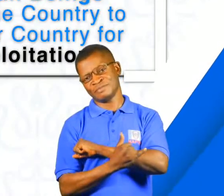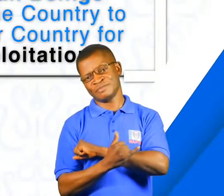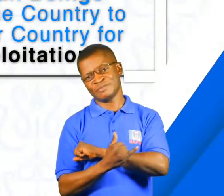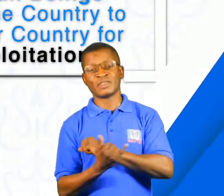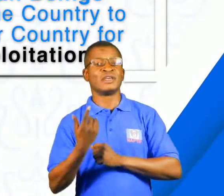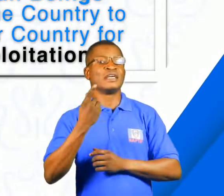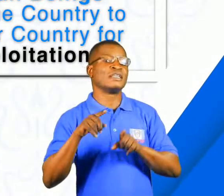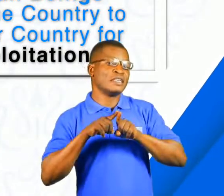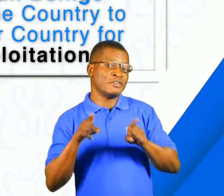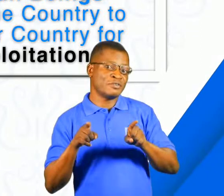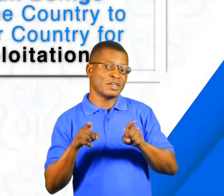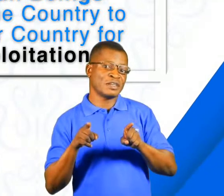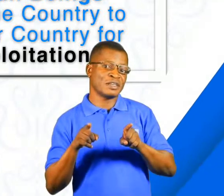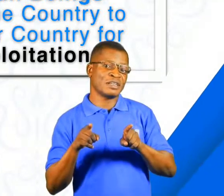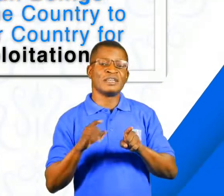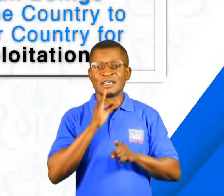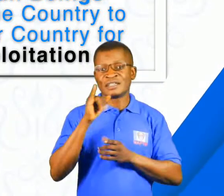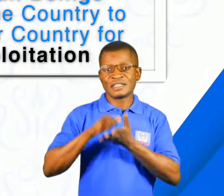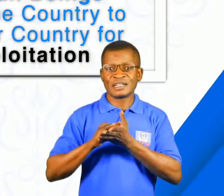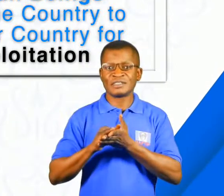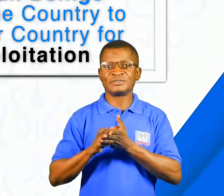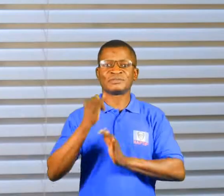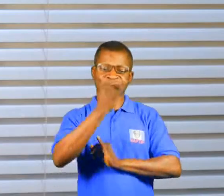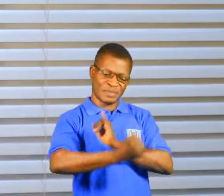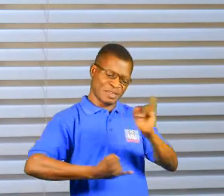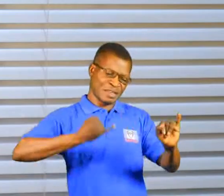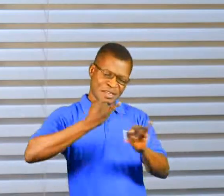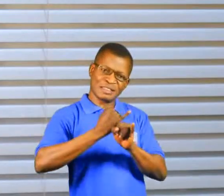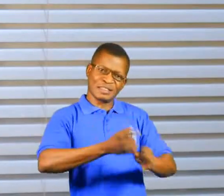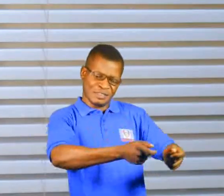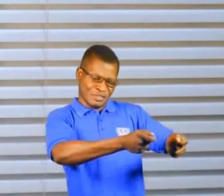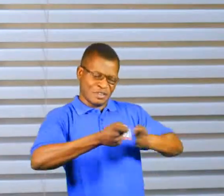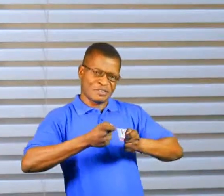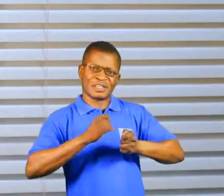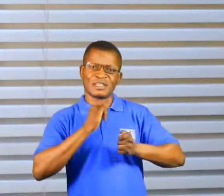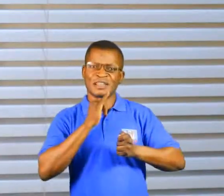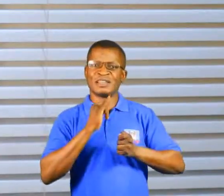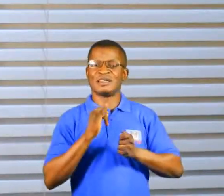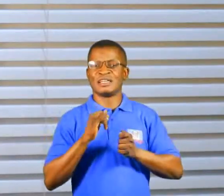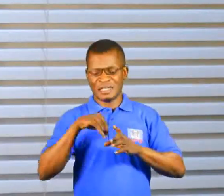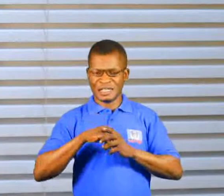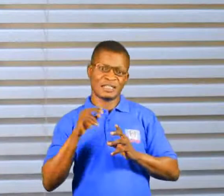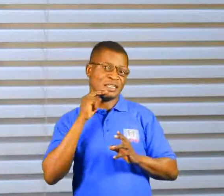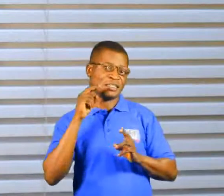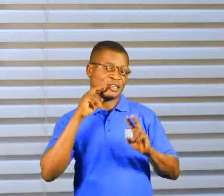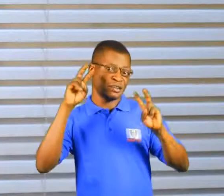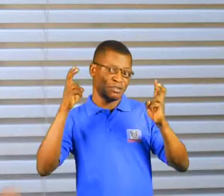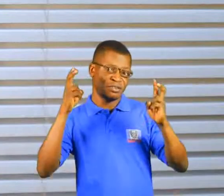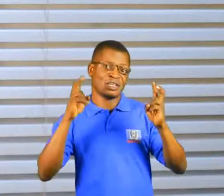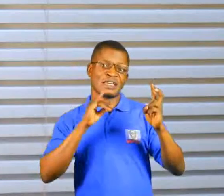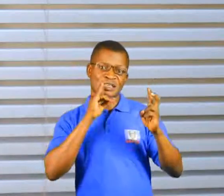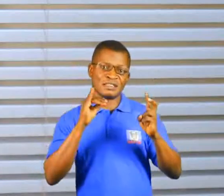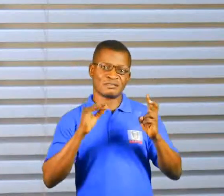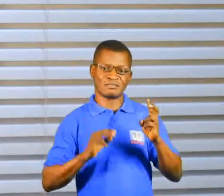so the difference with internal trafficking is that internal trafficking is within, in the context of